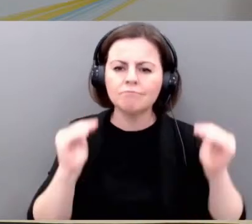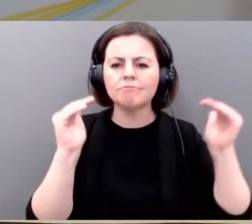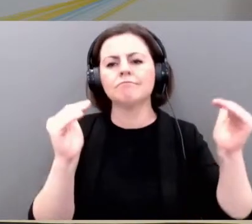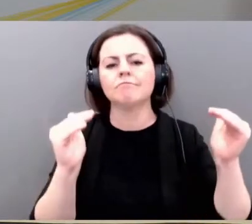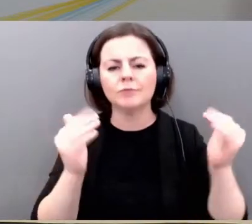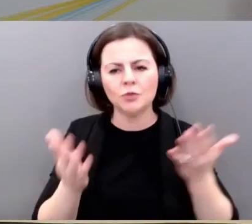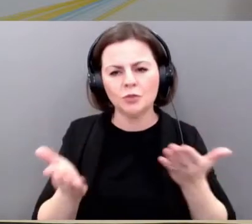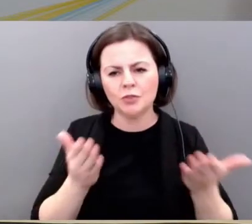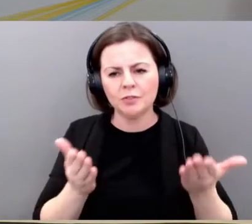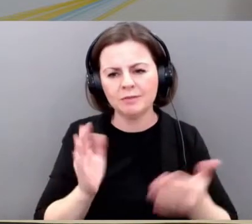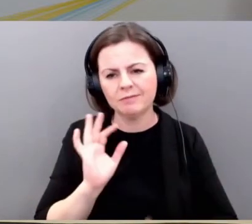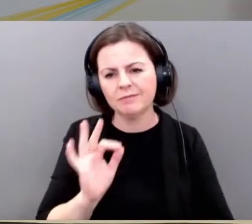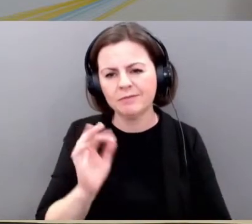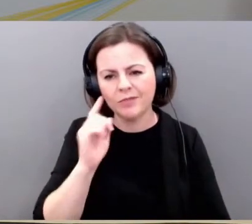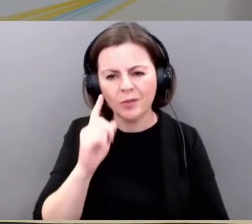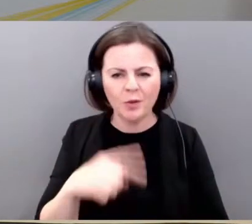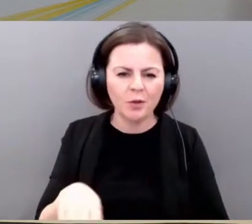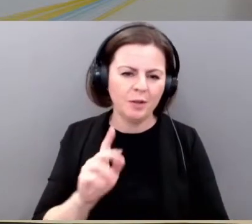Islanders.